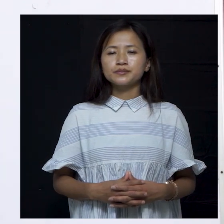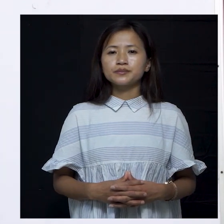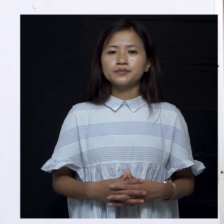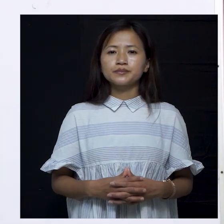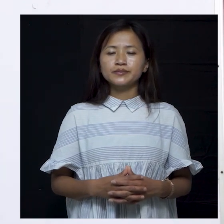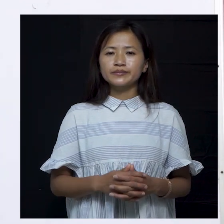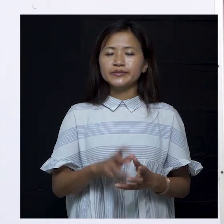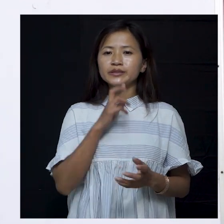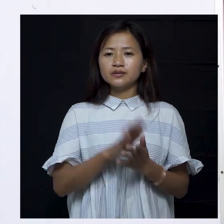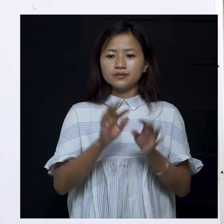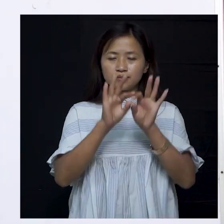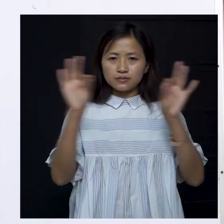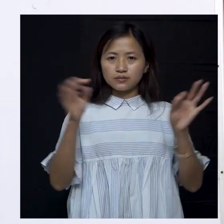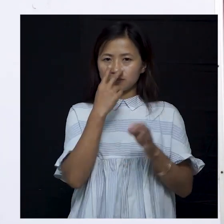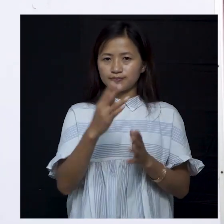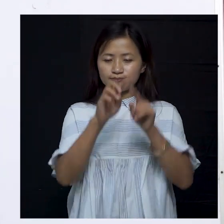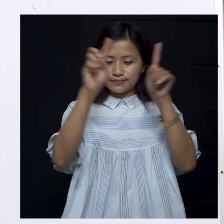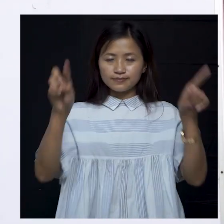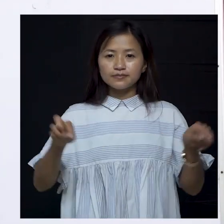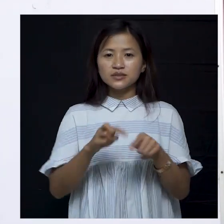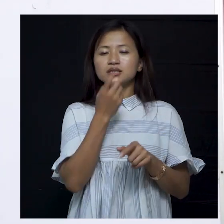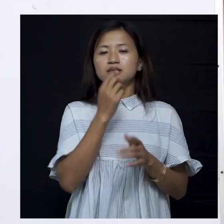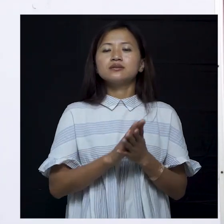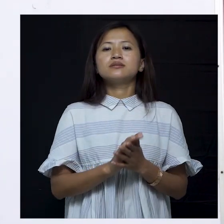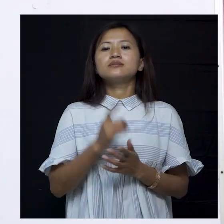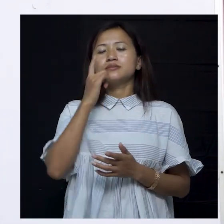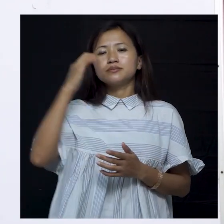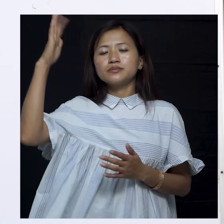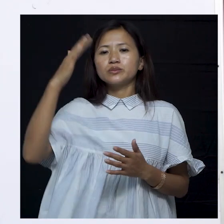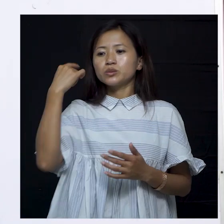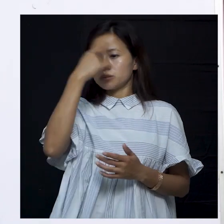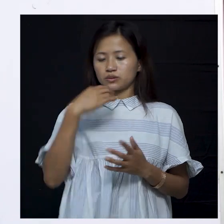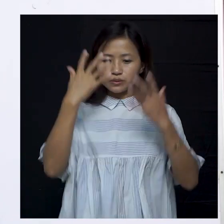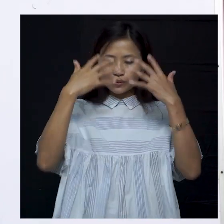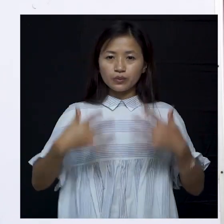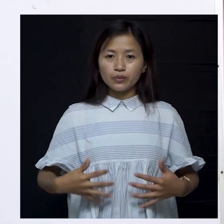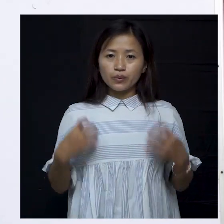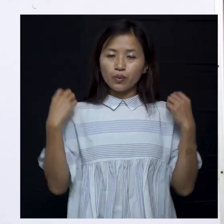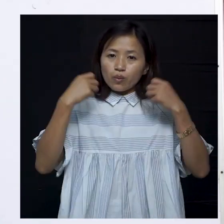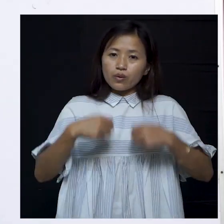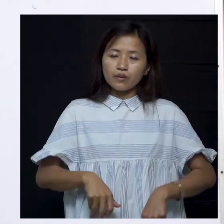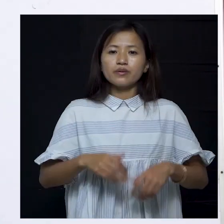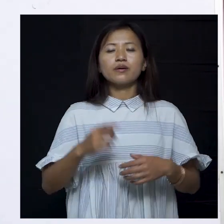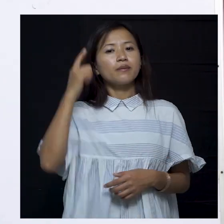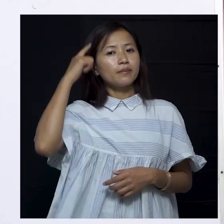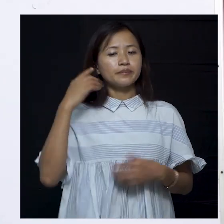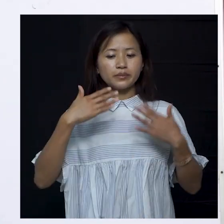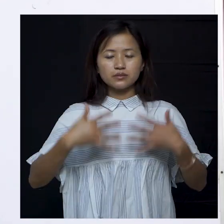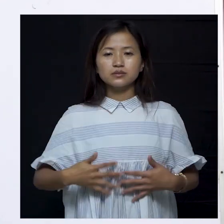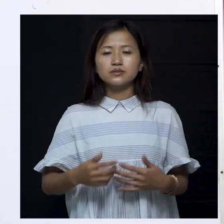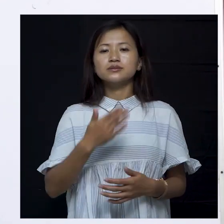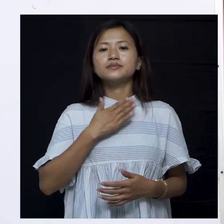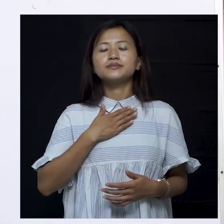Okay, so this is our sentence. If I say the lady who is wearing a black dress is my aunt, so you will have to put 2 commas